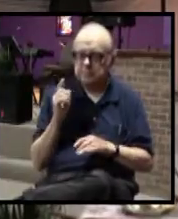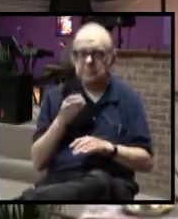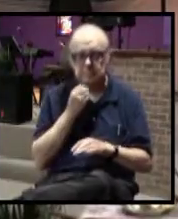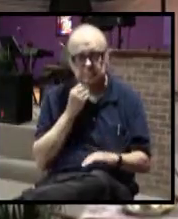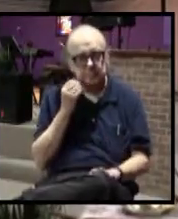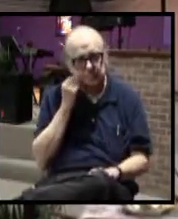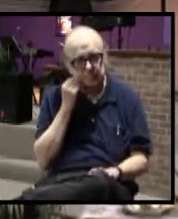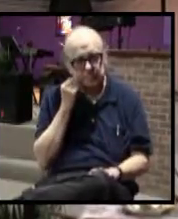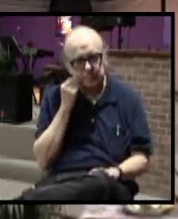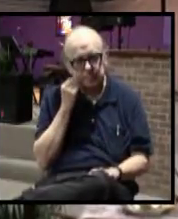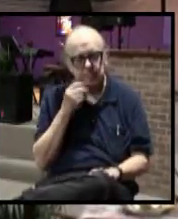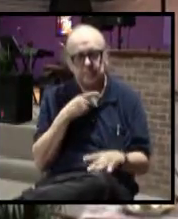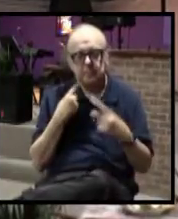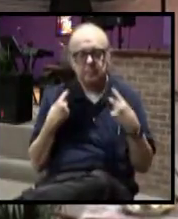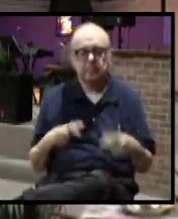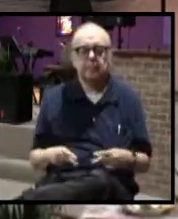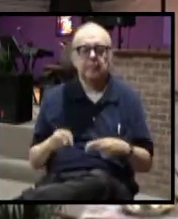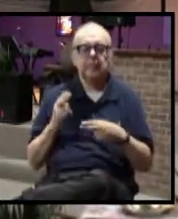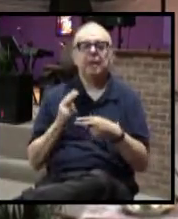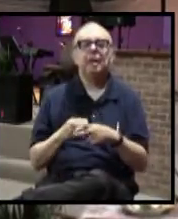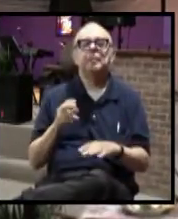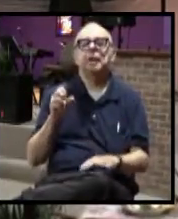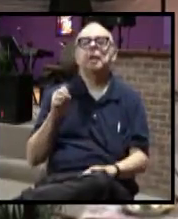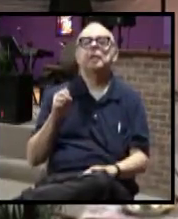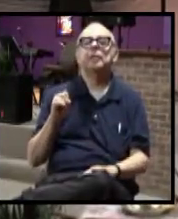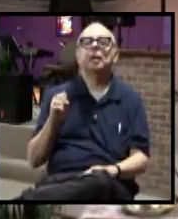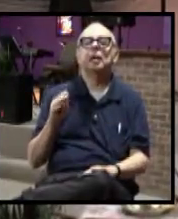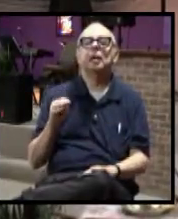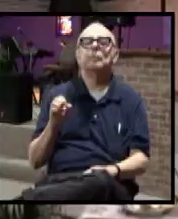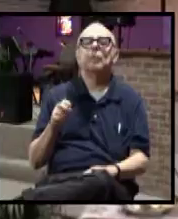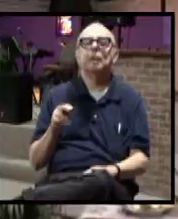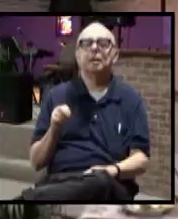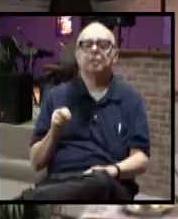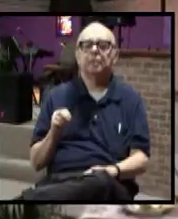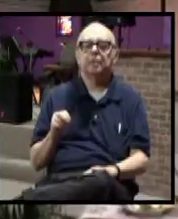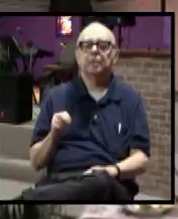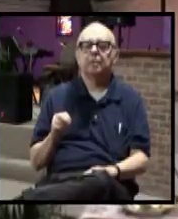to supper one day at home of a Pharisee named Simon.